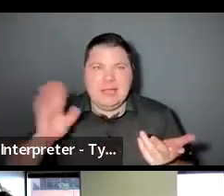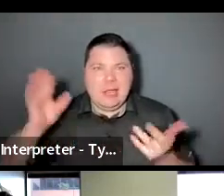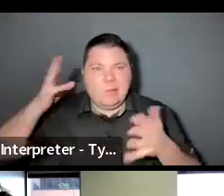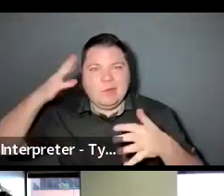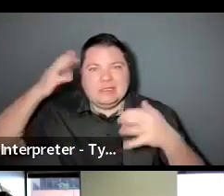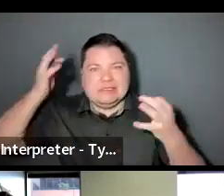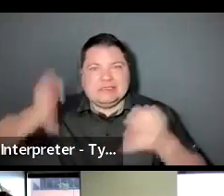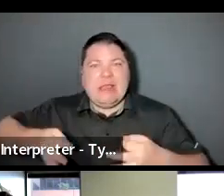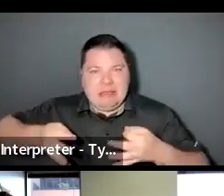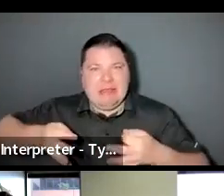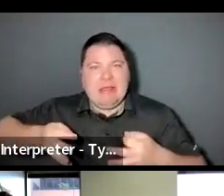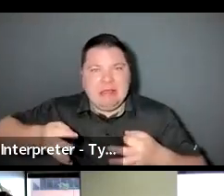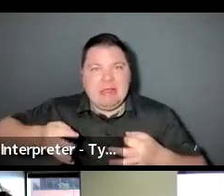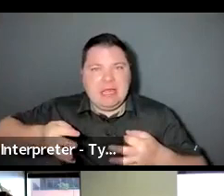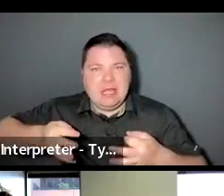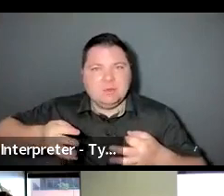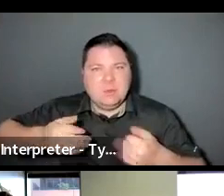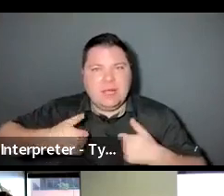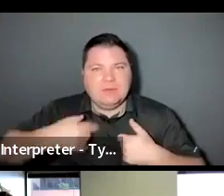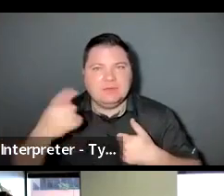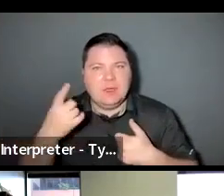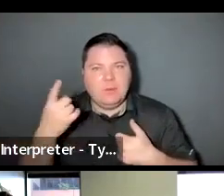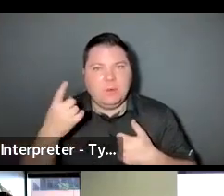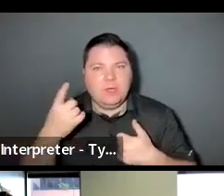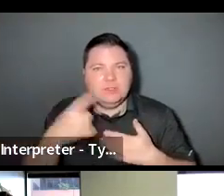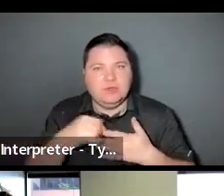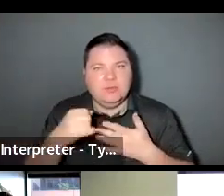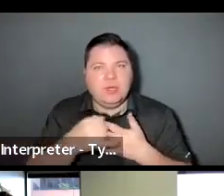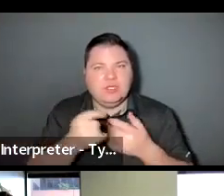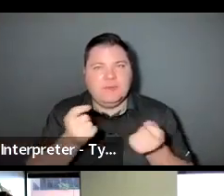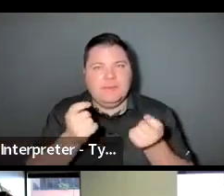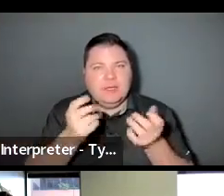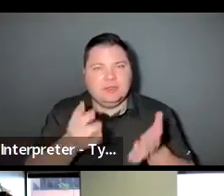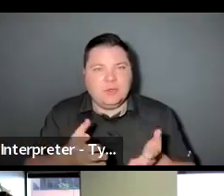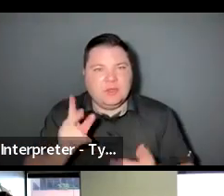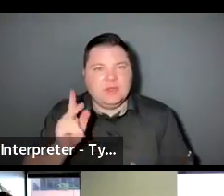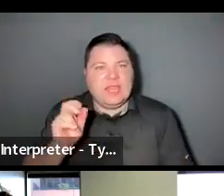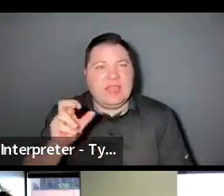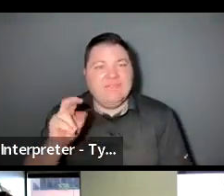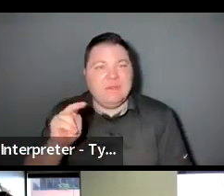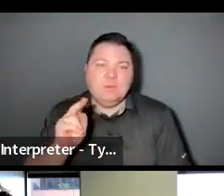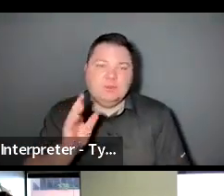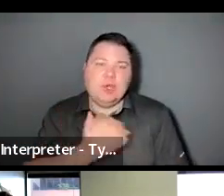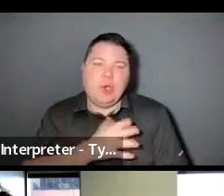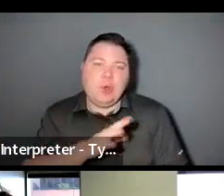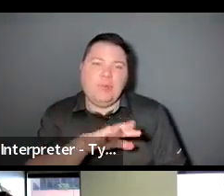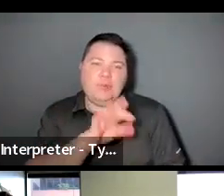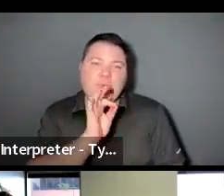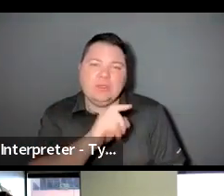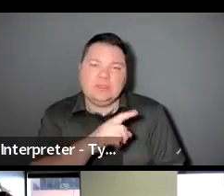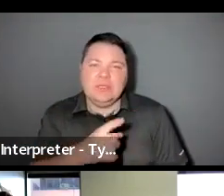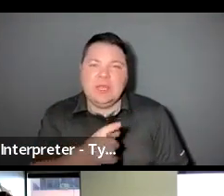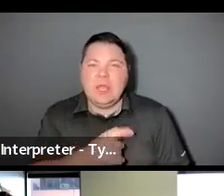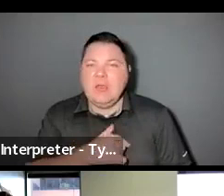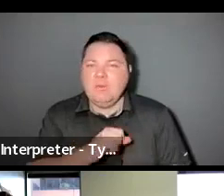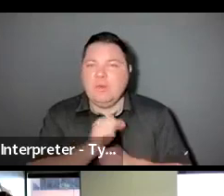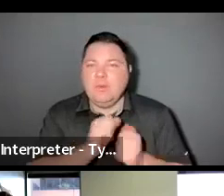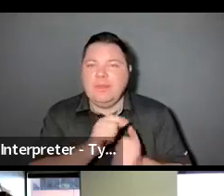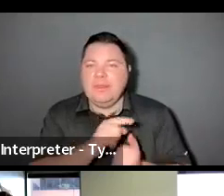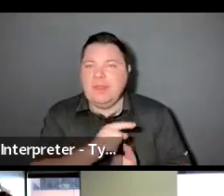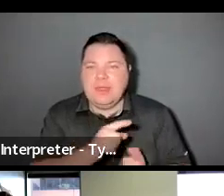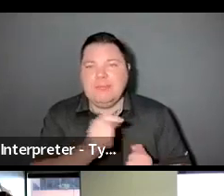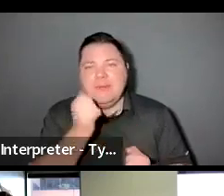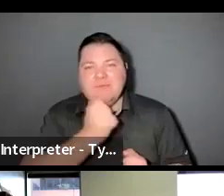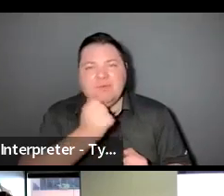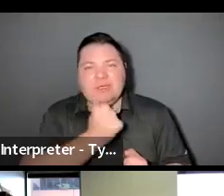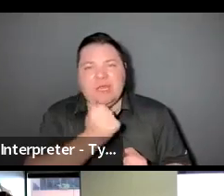to have somebody as a project manager, that Kevin was our choice, because I would work with him on a daily